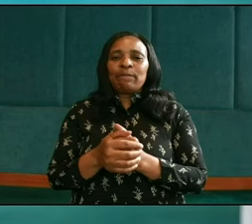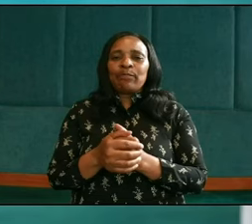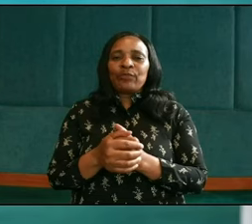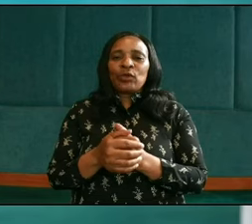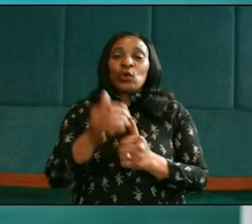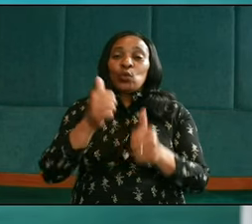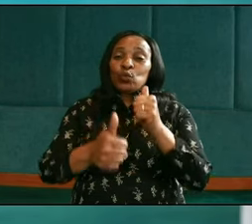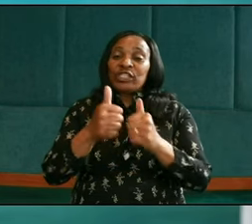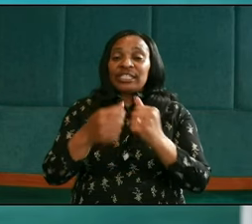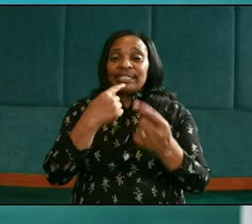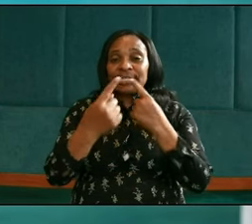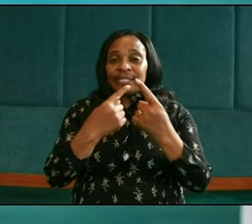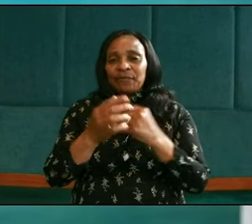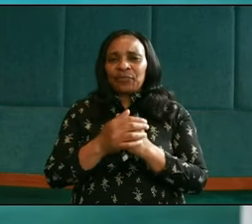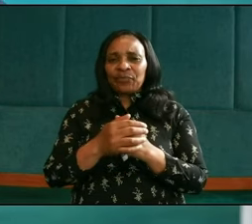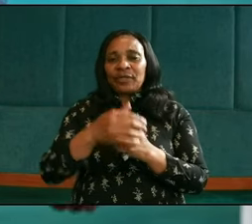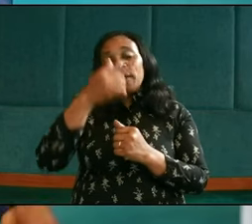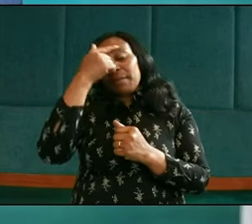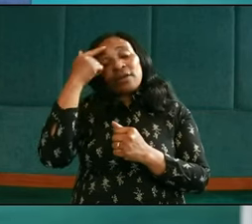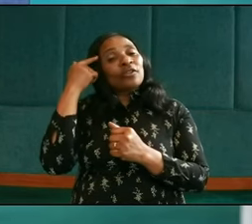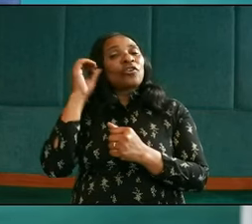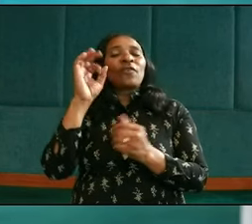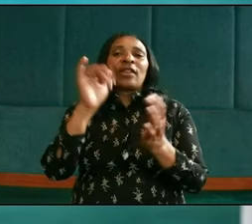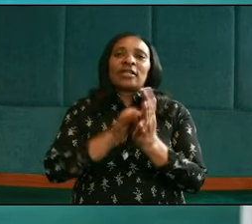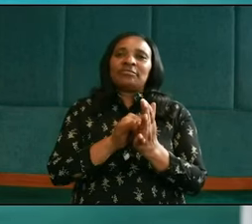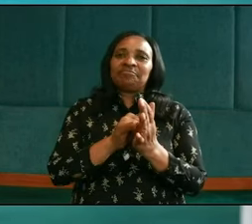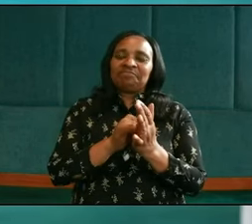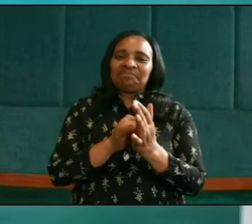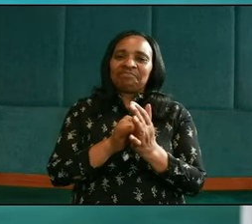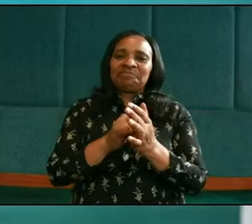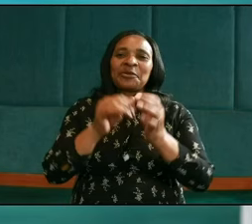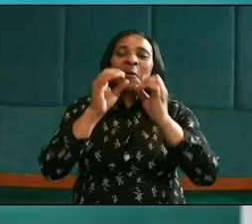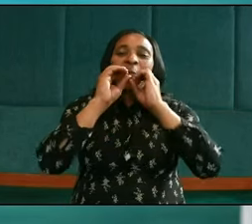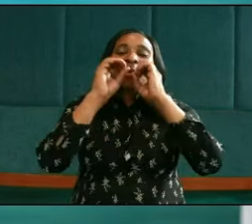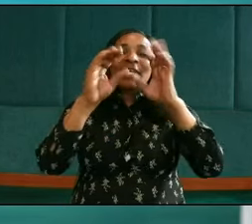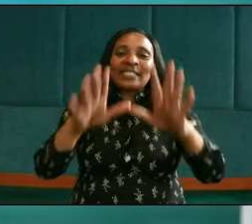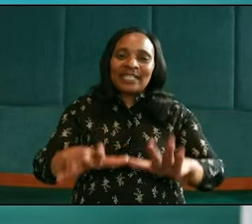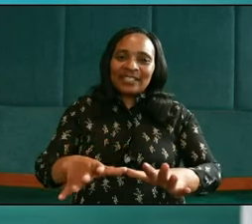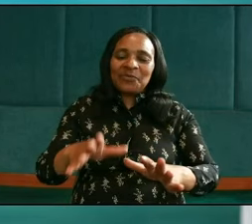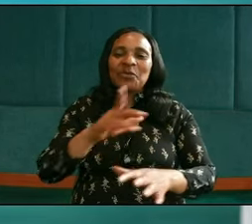And it says, because of that, blessed be the Lord,